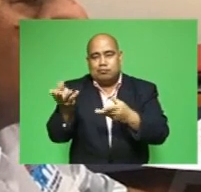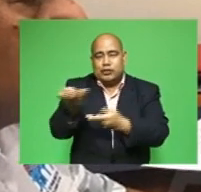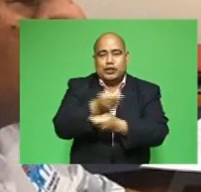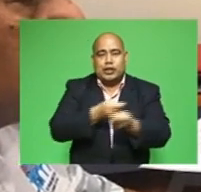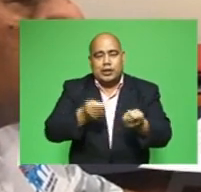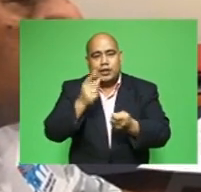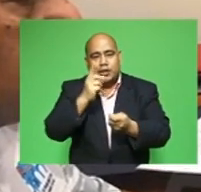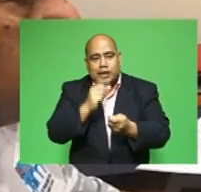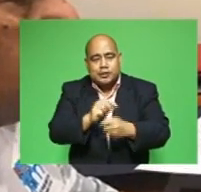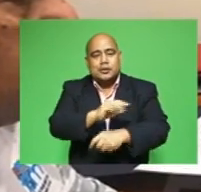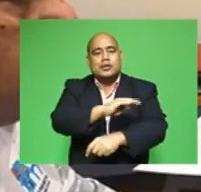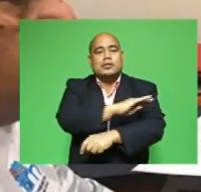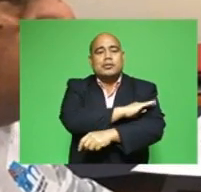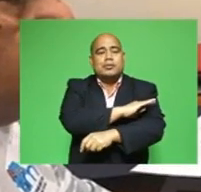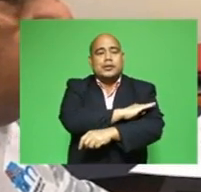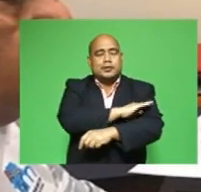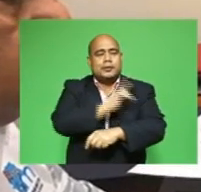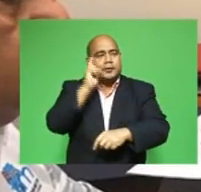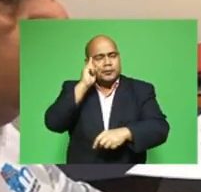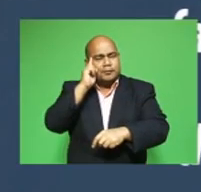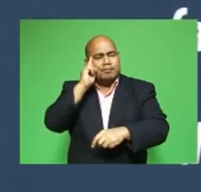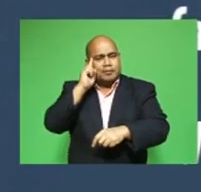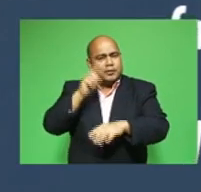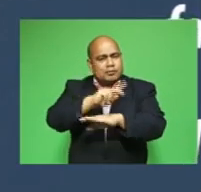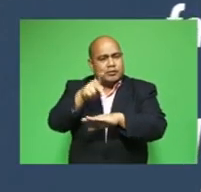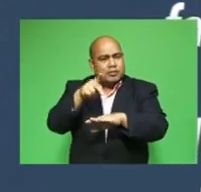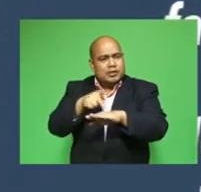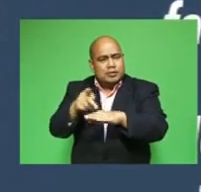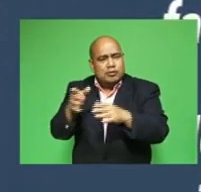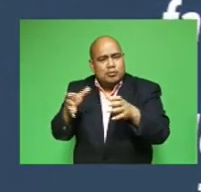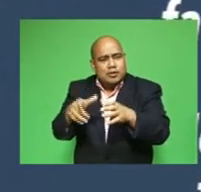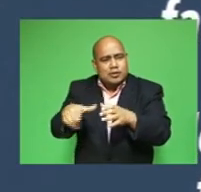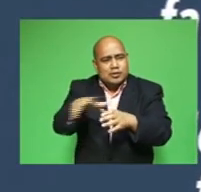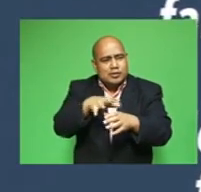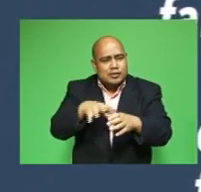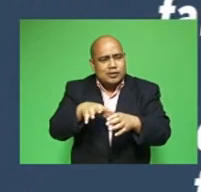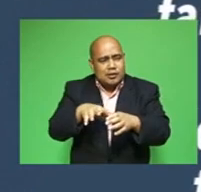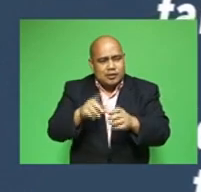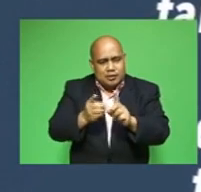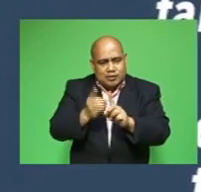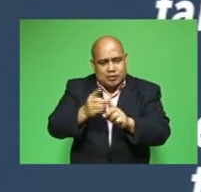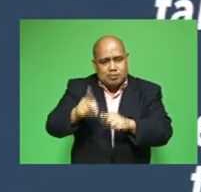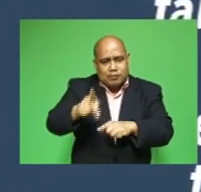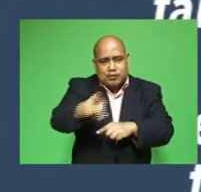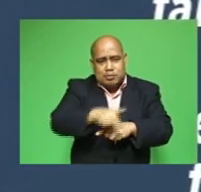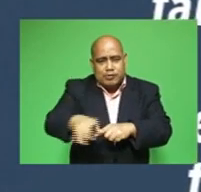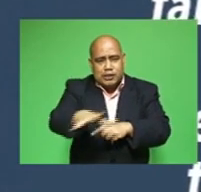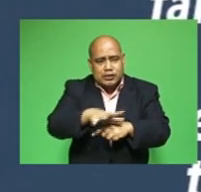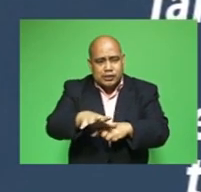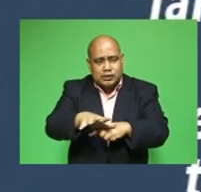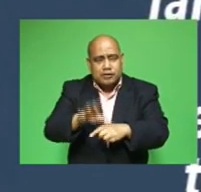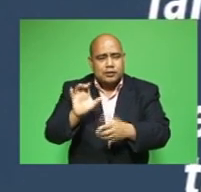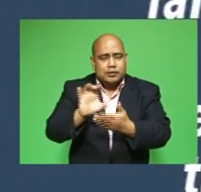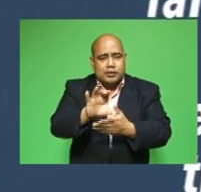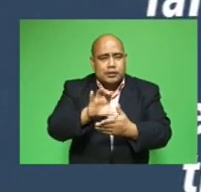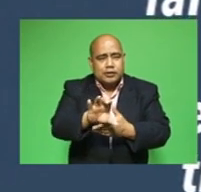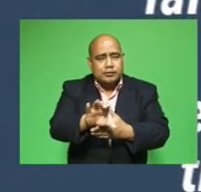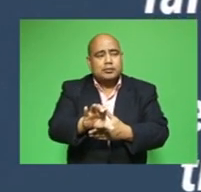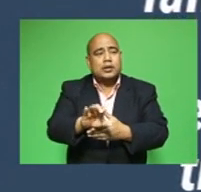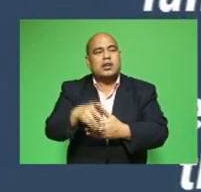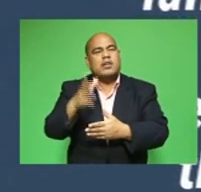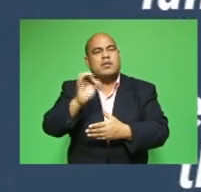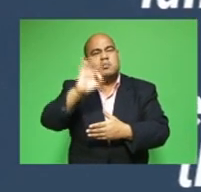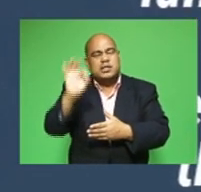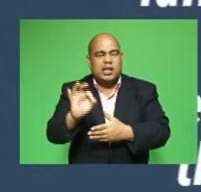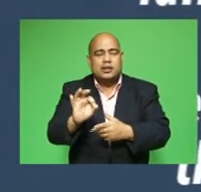estimated that Pacific's small island developing states require additional economic stimulus packages of at least 15% of the